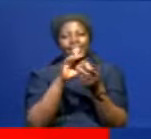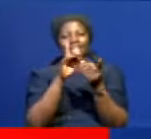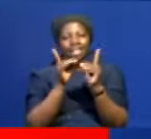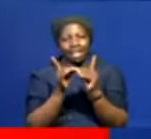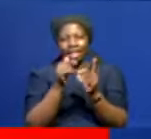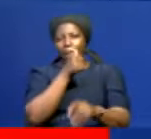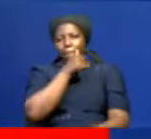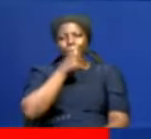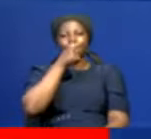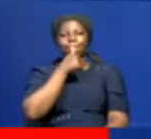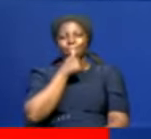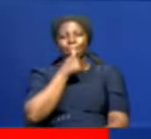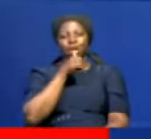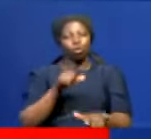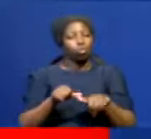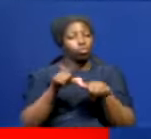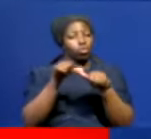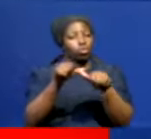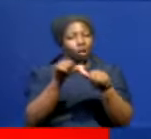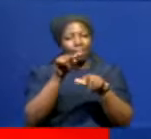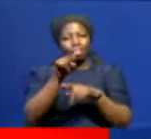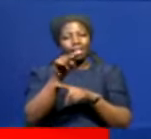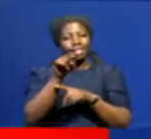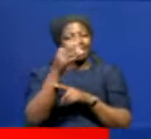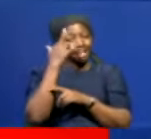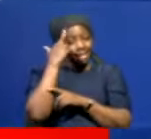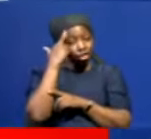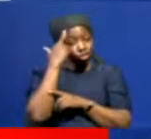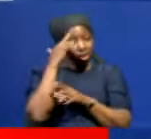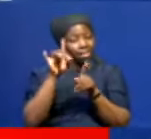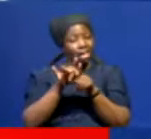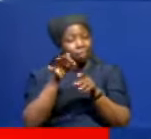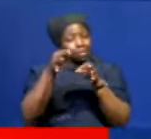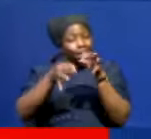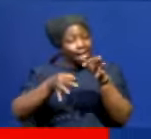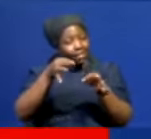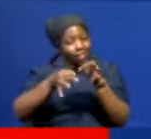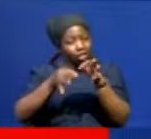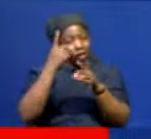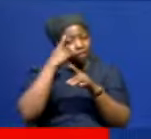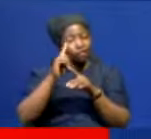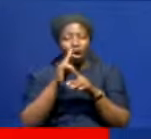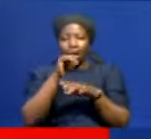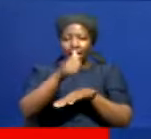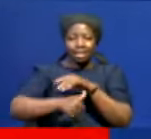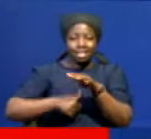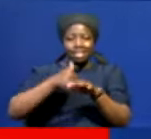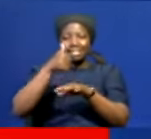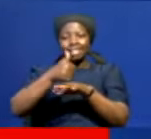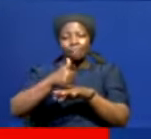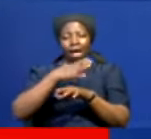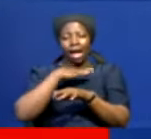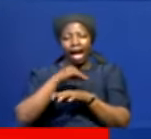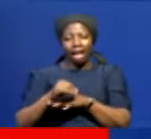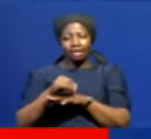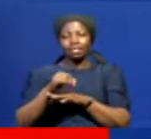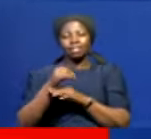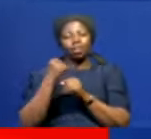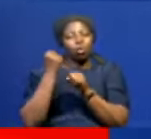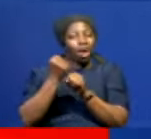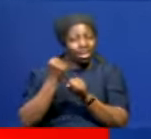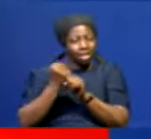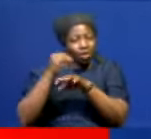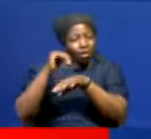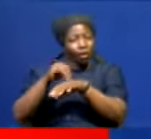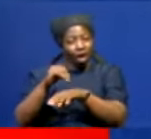is sustained. And this is the rationale and justification for the establishment and operationalization of